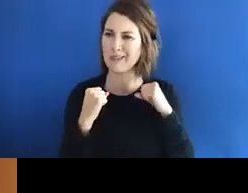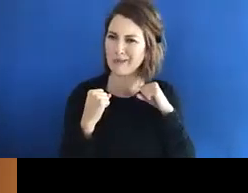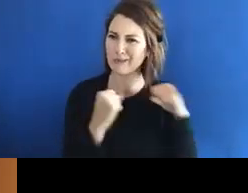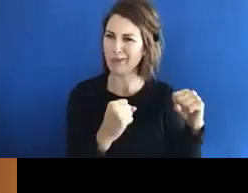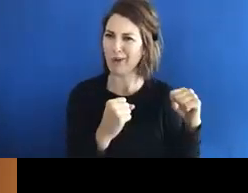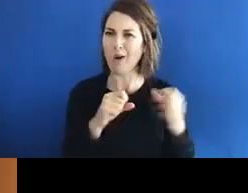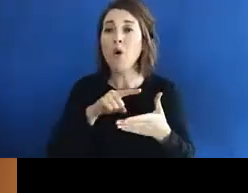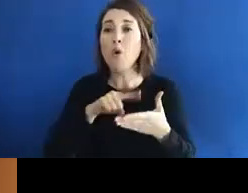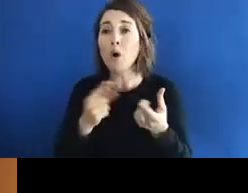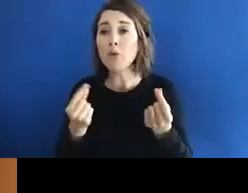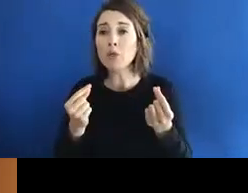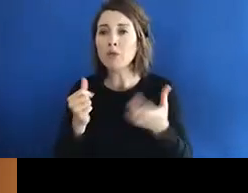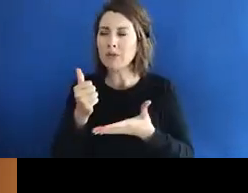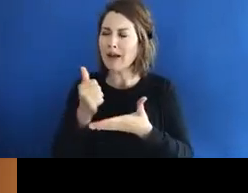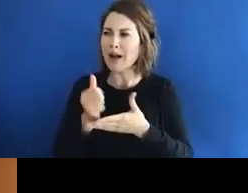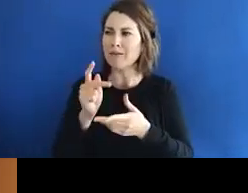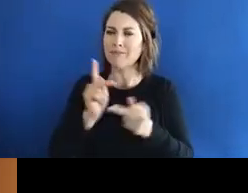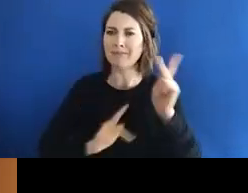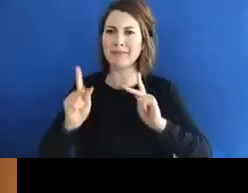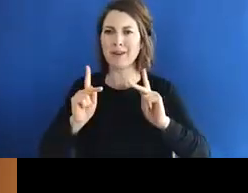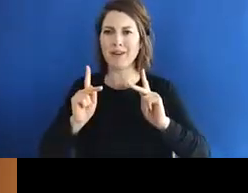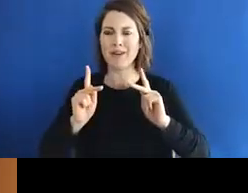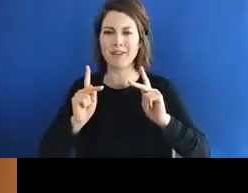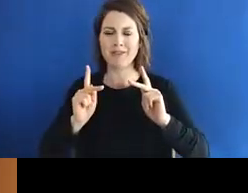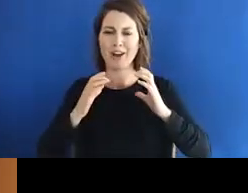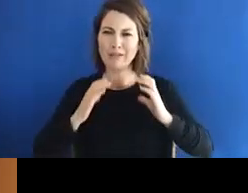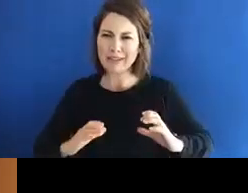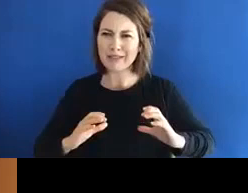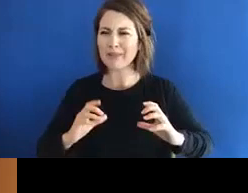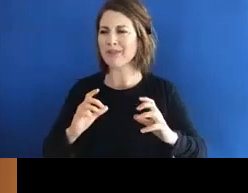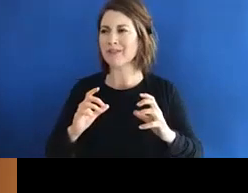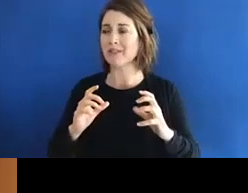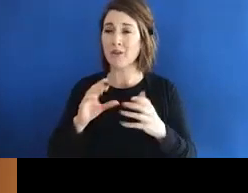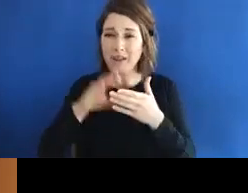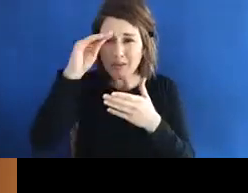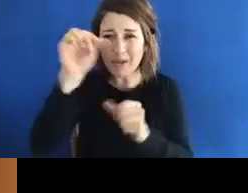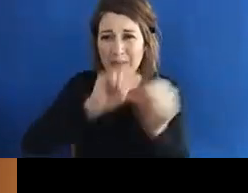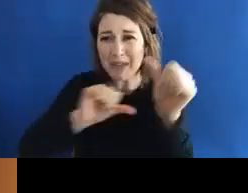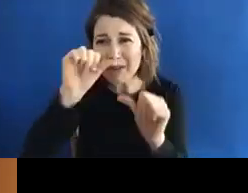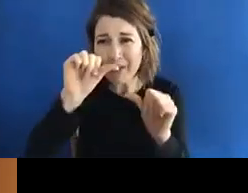customers, but we can make the impact even better when we learn from each other, reach